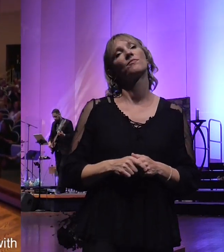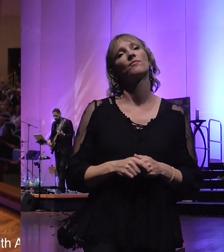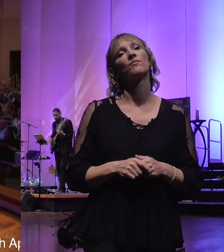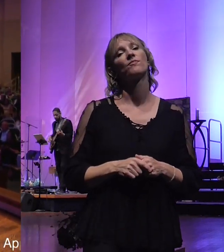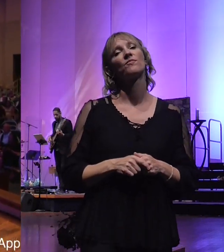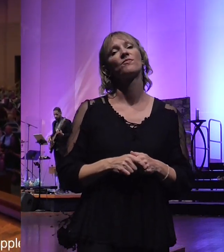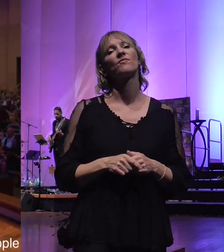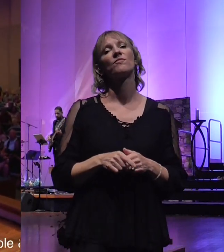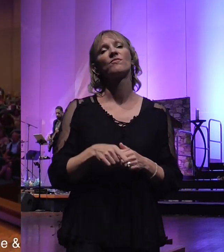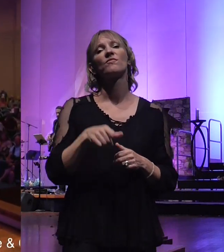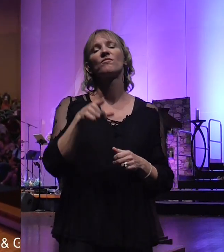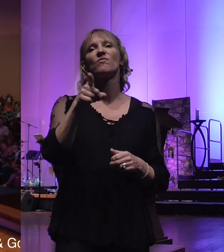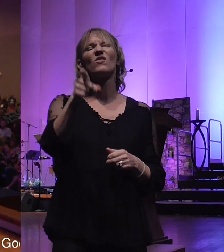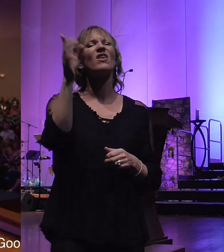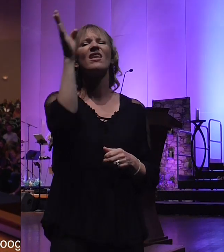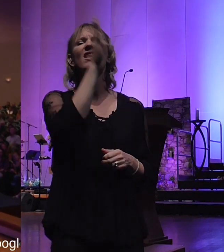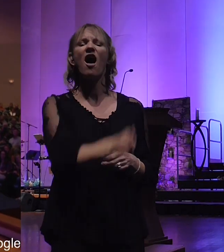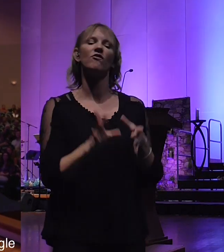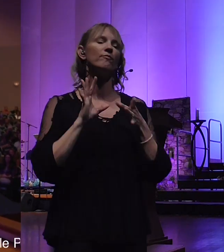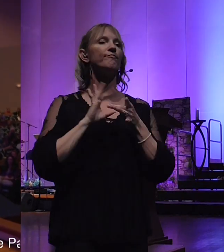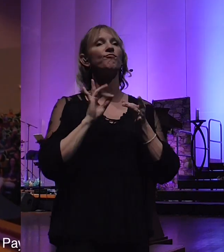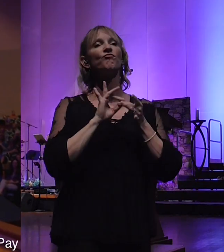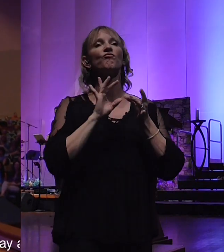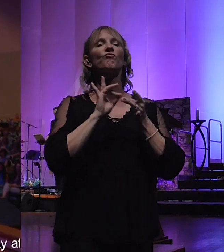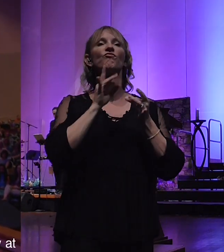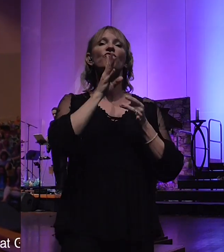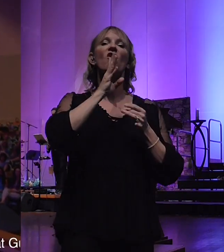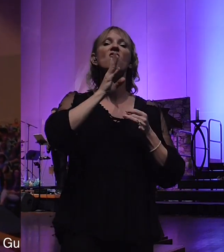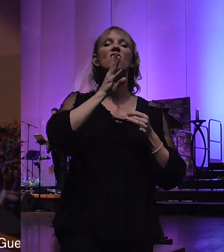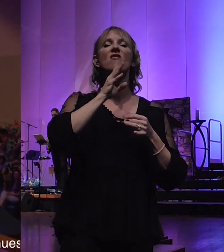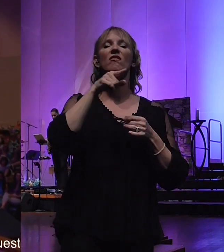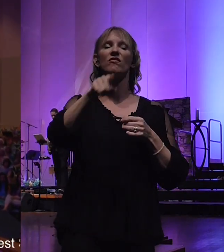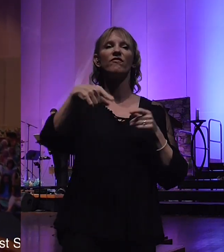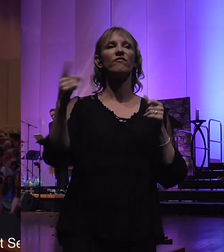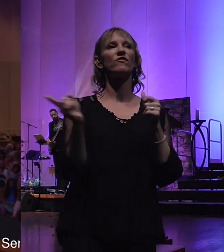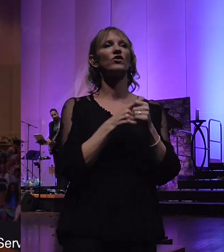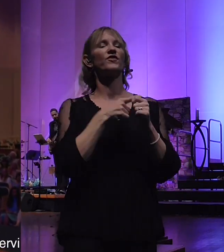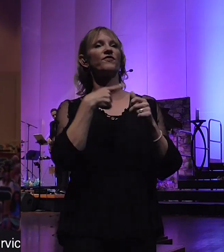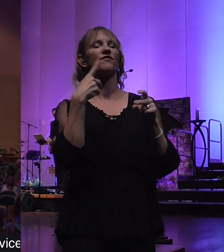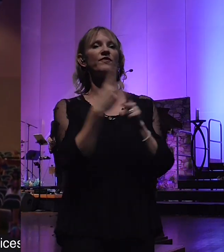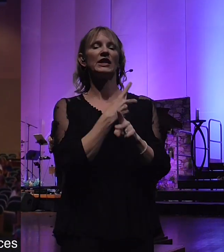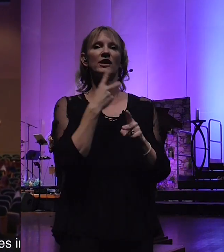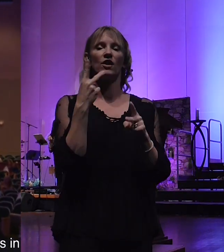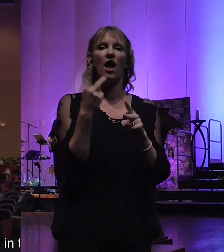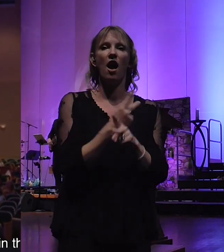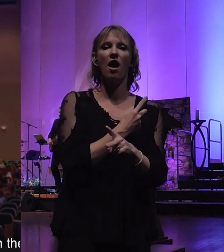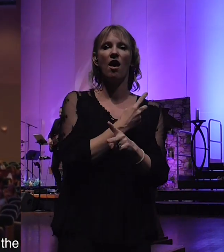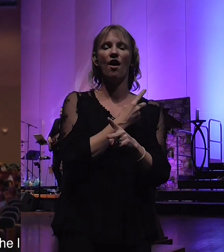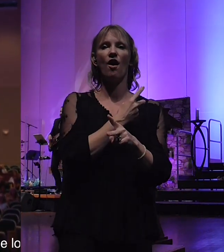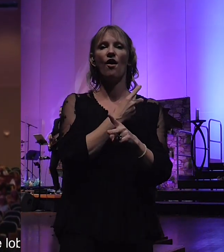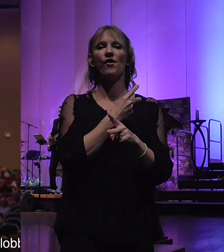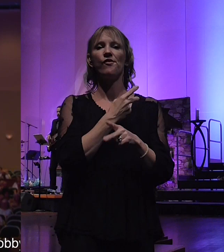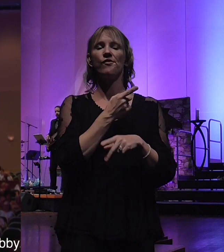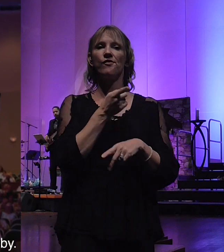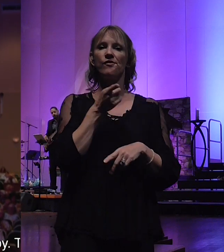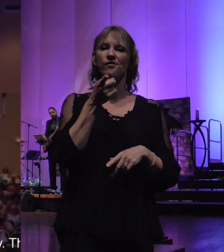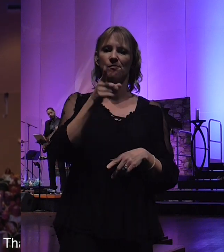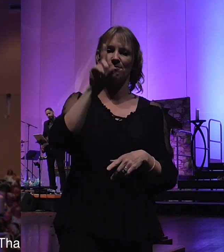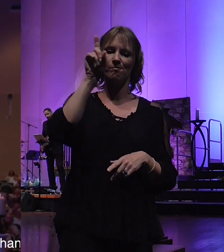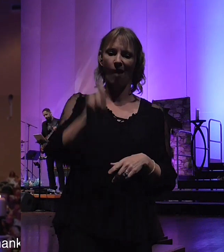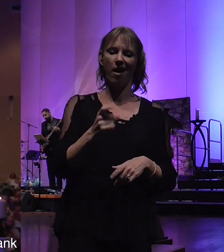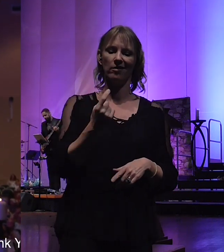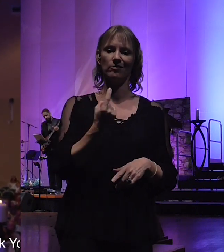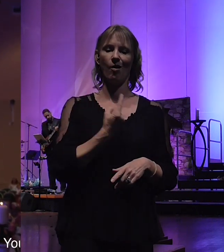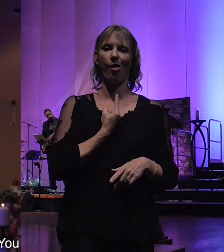You never talk about when you first figured out that you'd have to